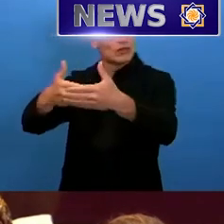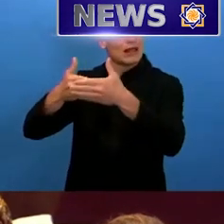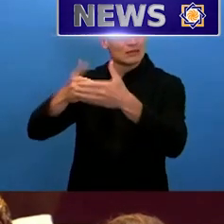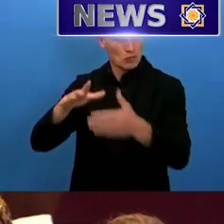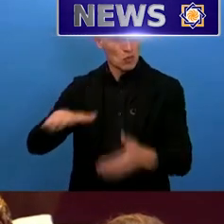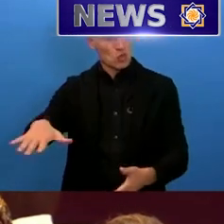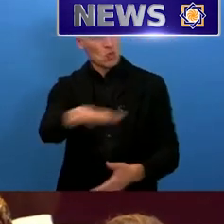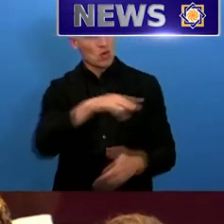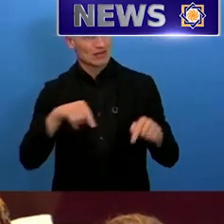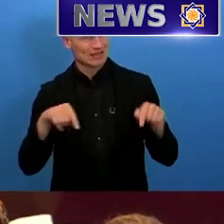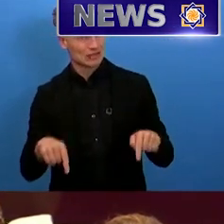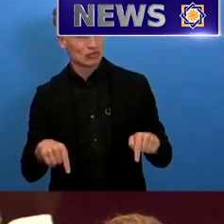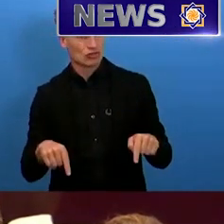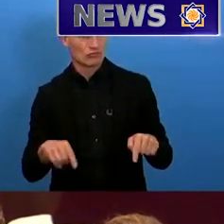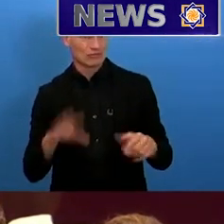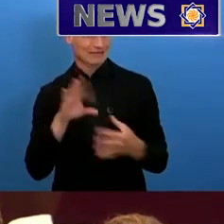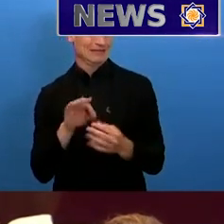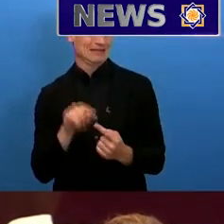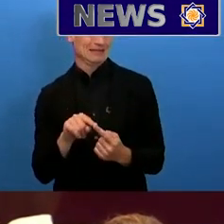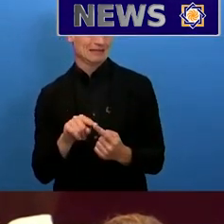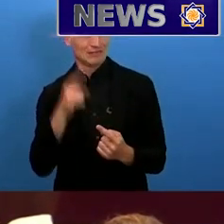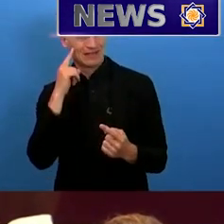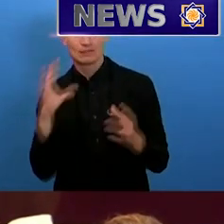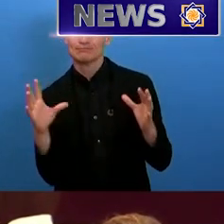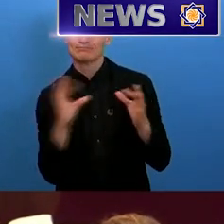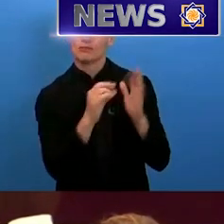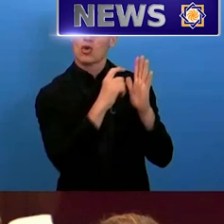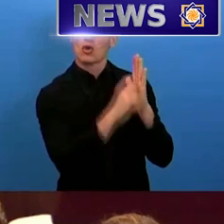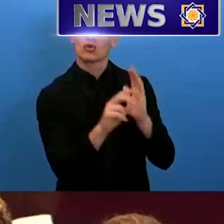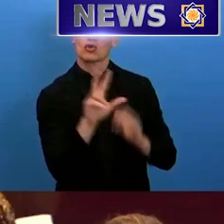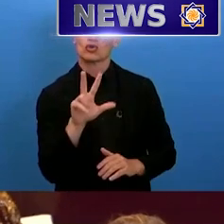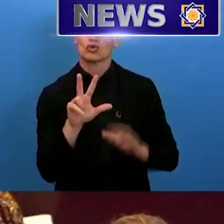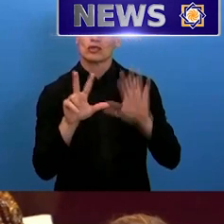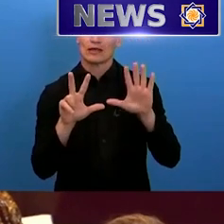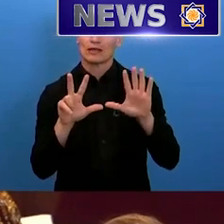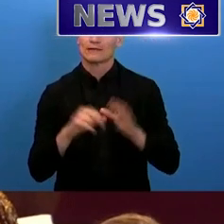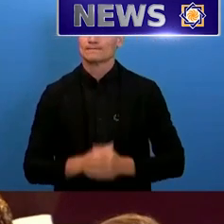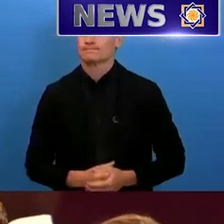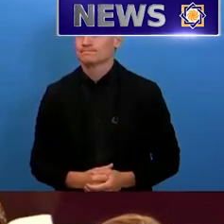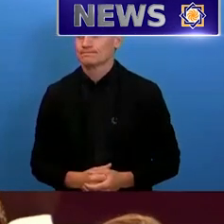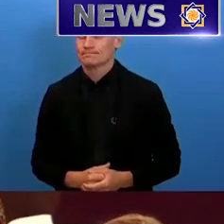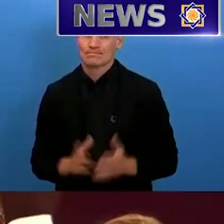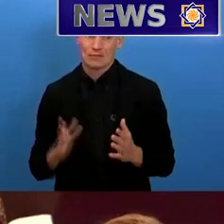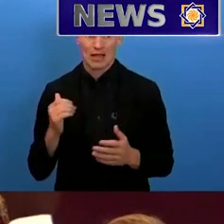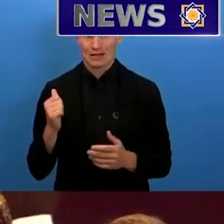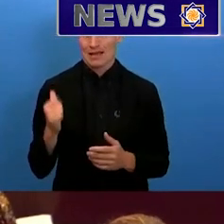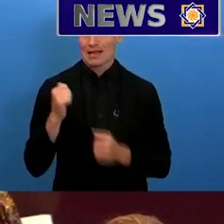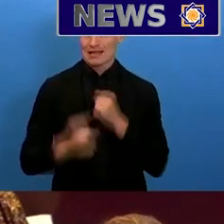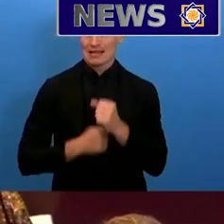120,000 indigenous Armenians by Baku armed forces and Baku's genocidal intent against the indigenous Armenian population of Artsakh. Then